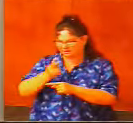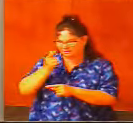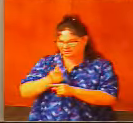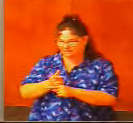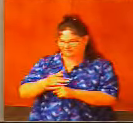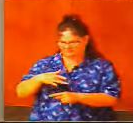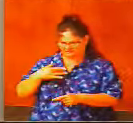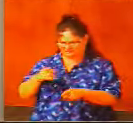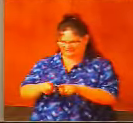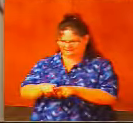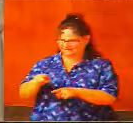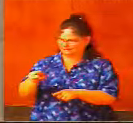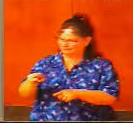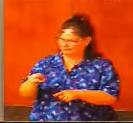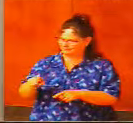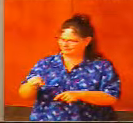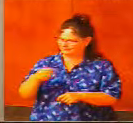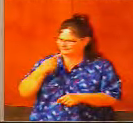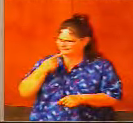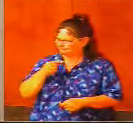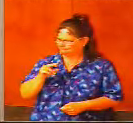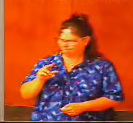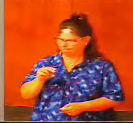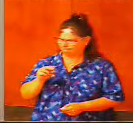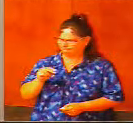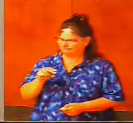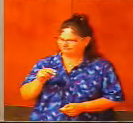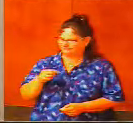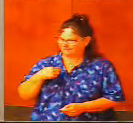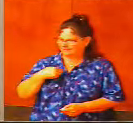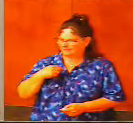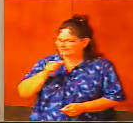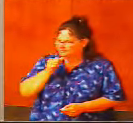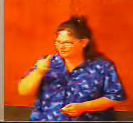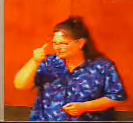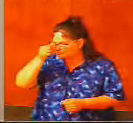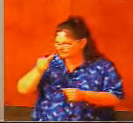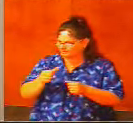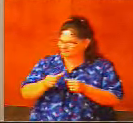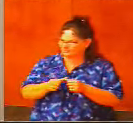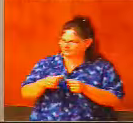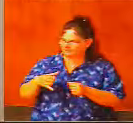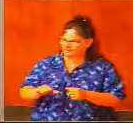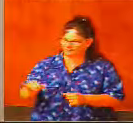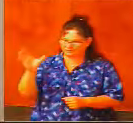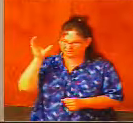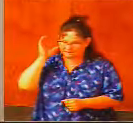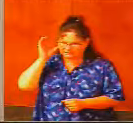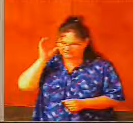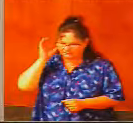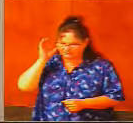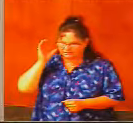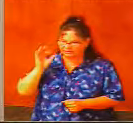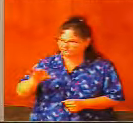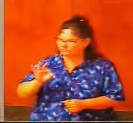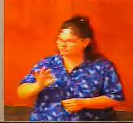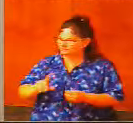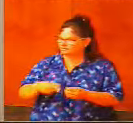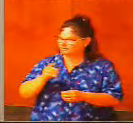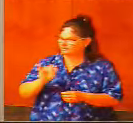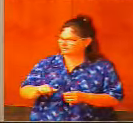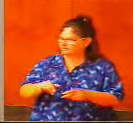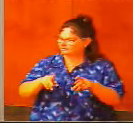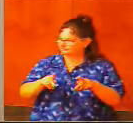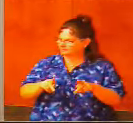same way Dee did. They were shaking their head no. I don't ever remember hearing a sermon about this particular